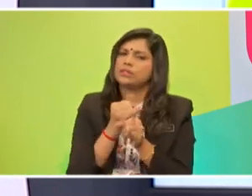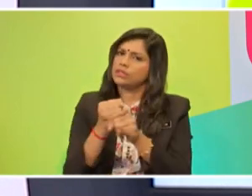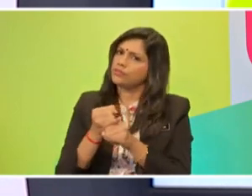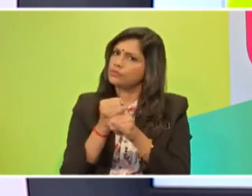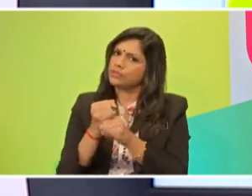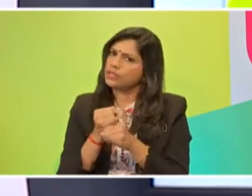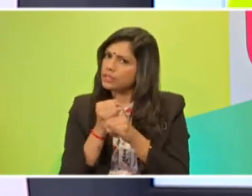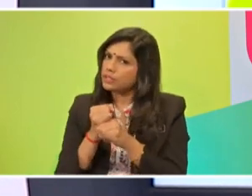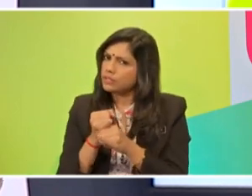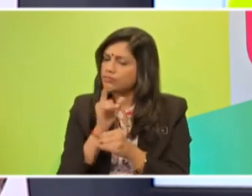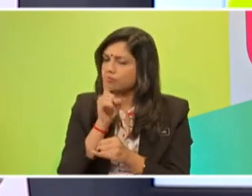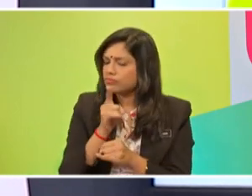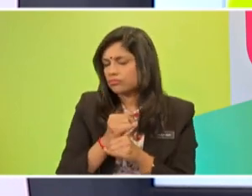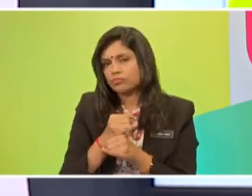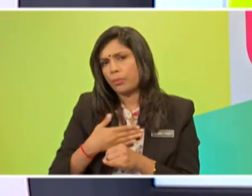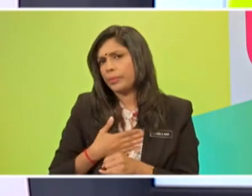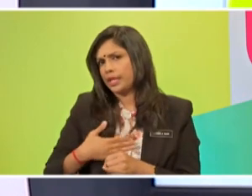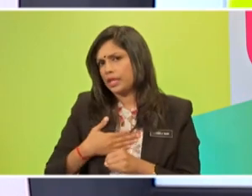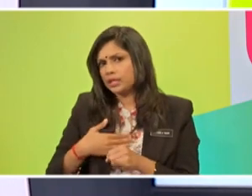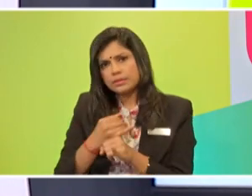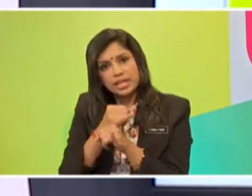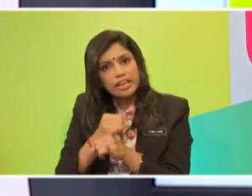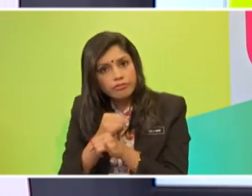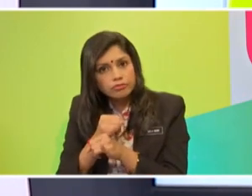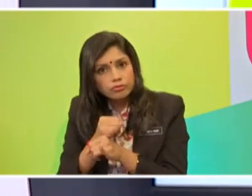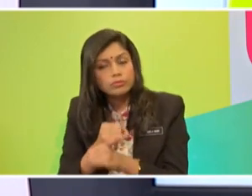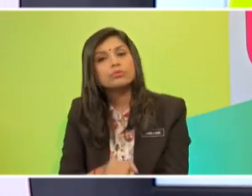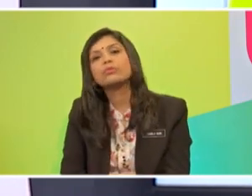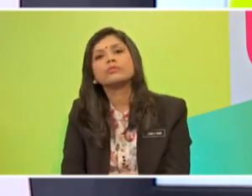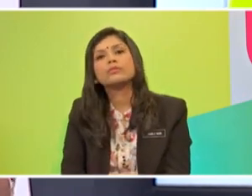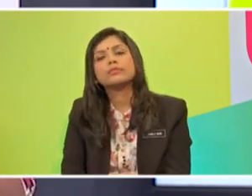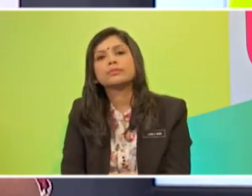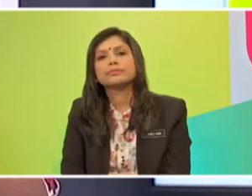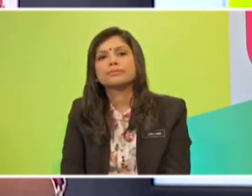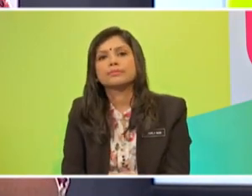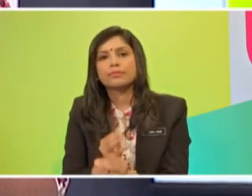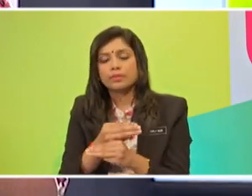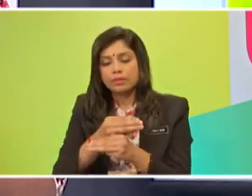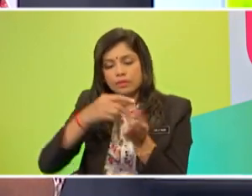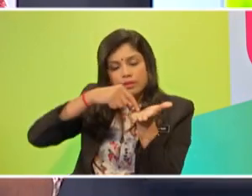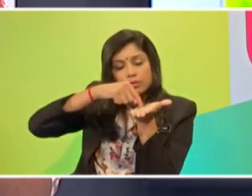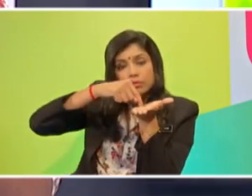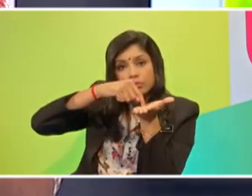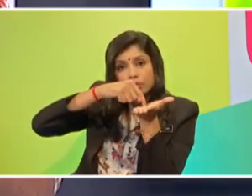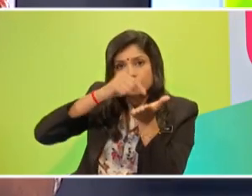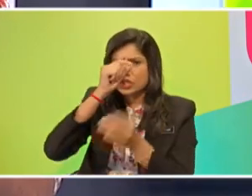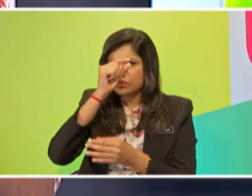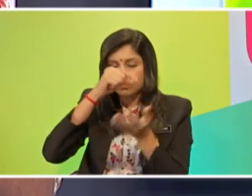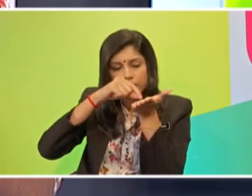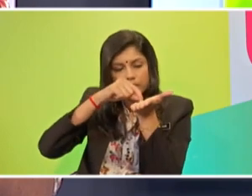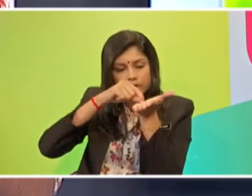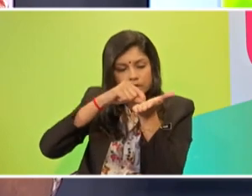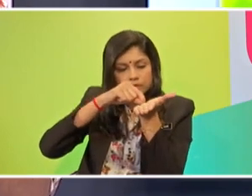when you use sharp objects. Mm. Okay, so now we are going to make a hole, Sean. Okay. You can use the stick right. to make a hole.